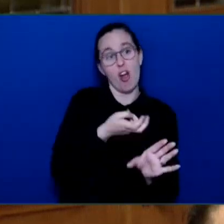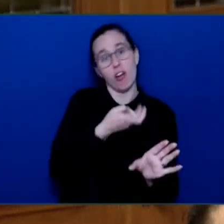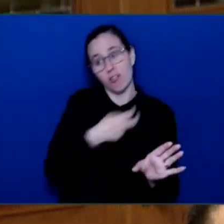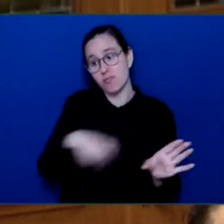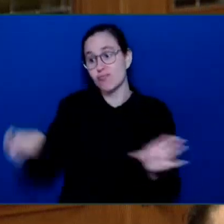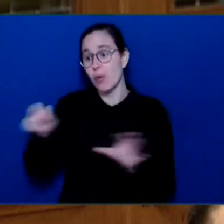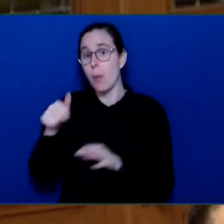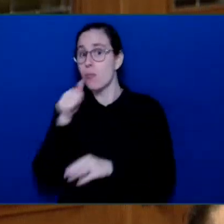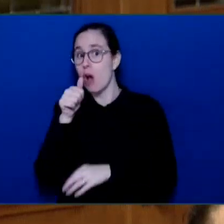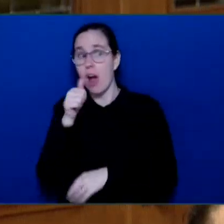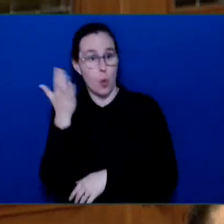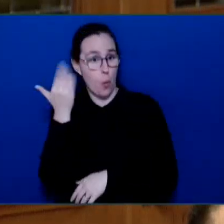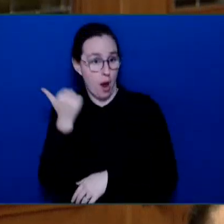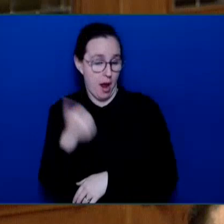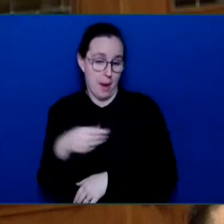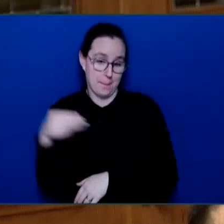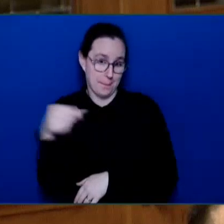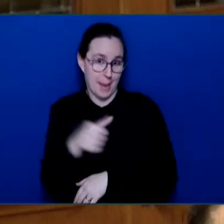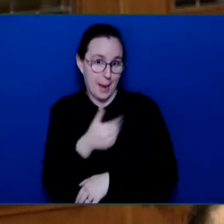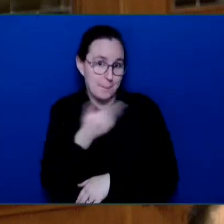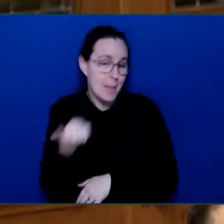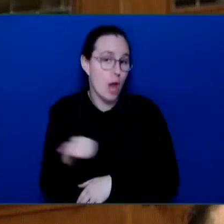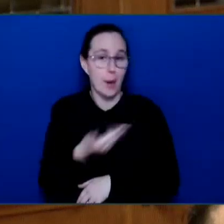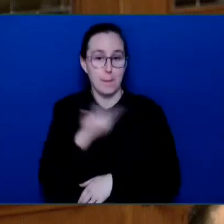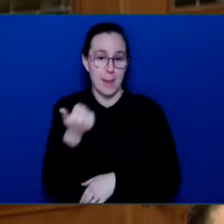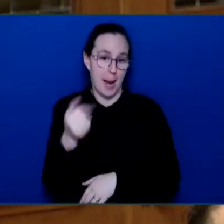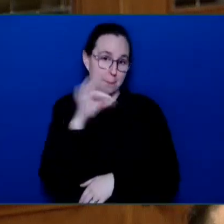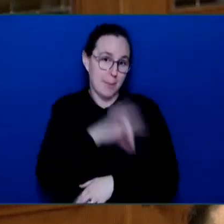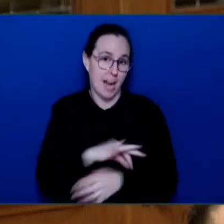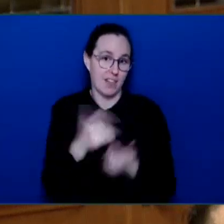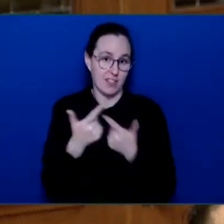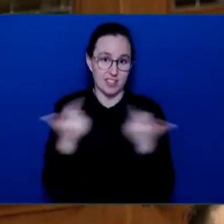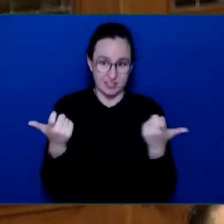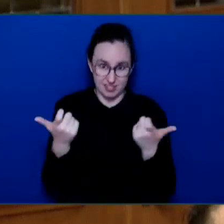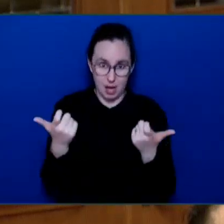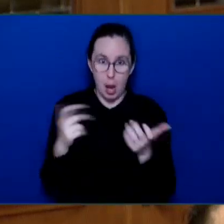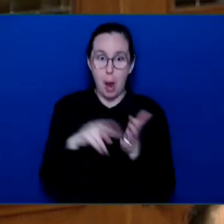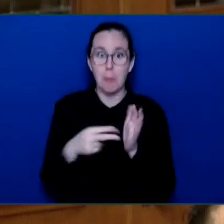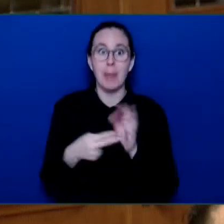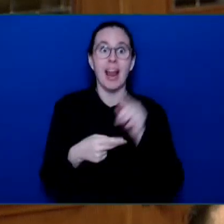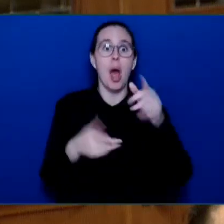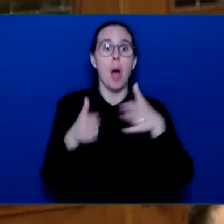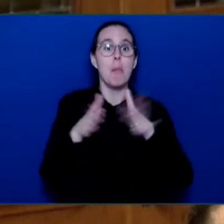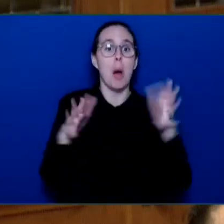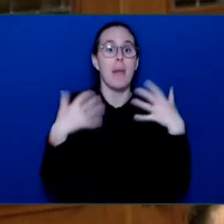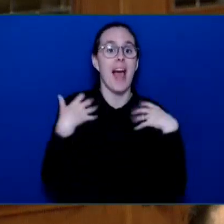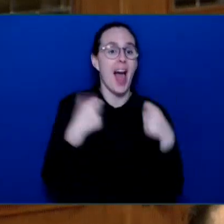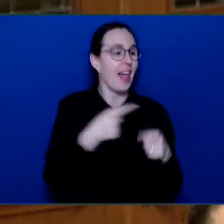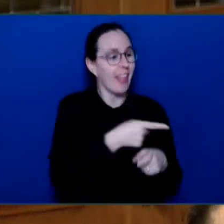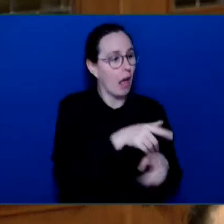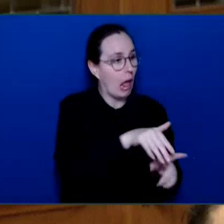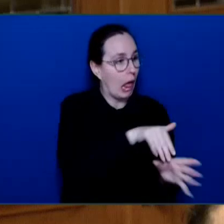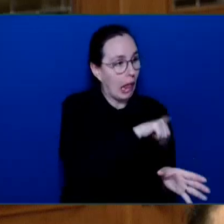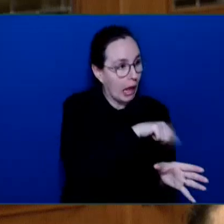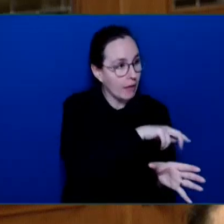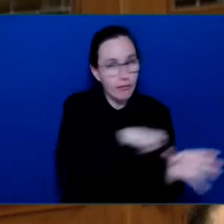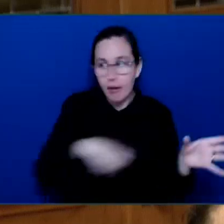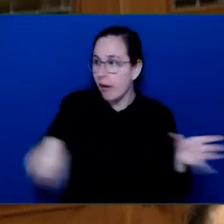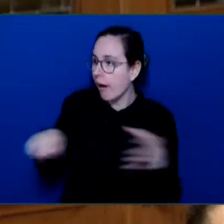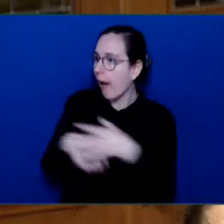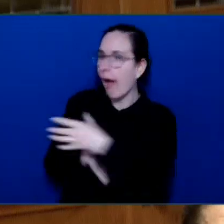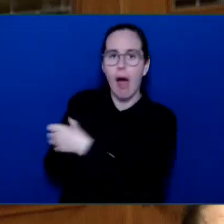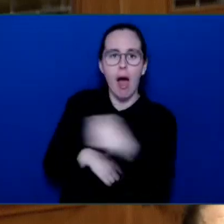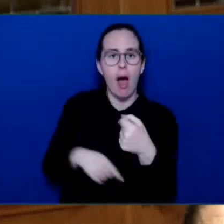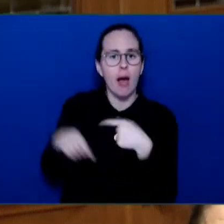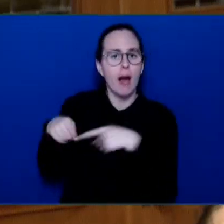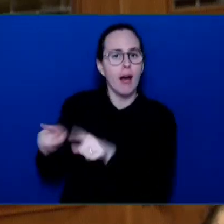for-profit staffing agencies. The minister claims to be a champion for universal public healthcare, and yet under his watch, we've